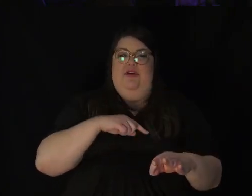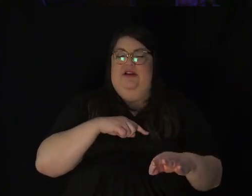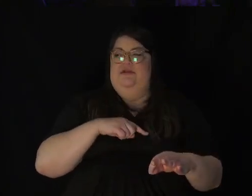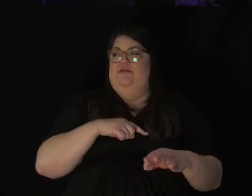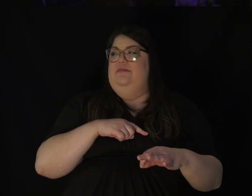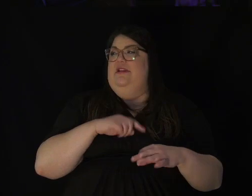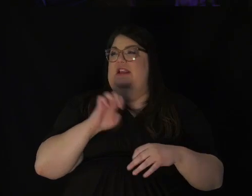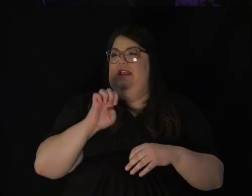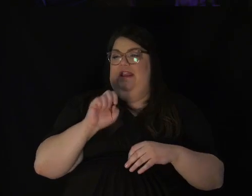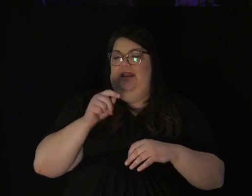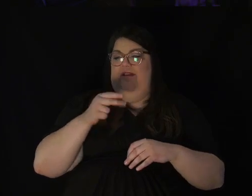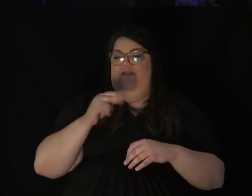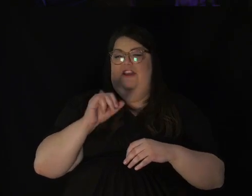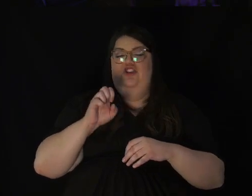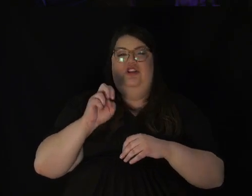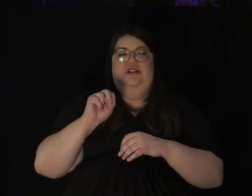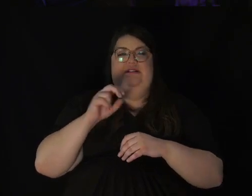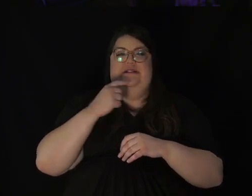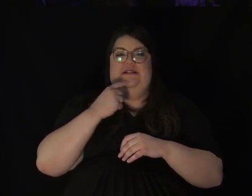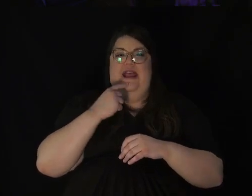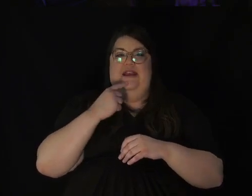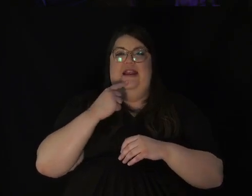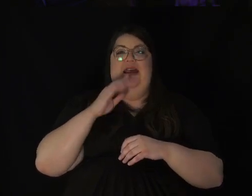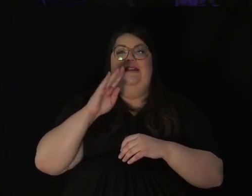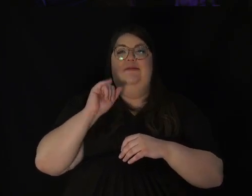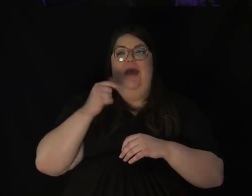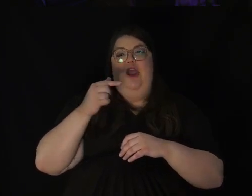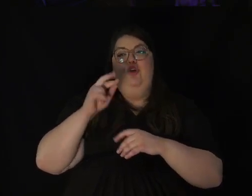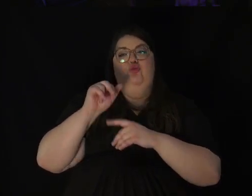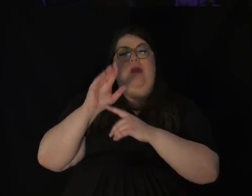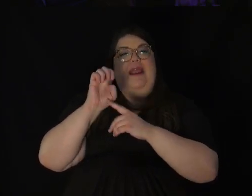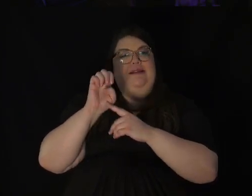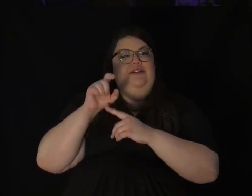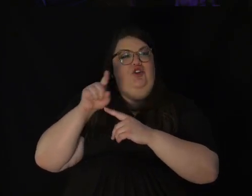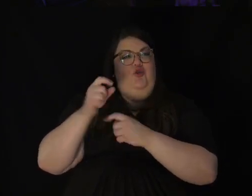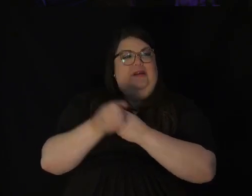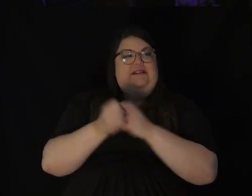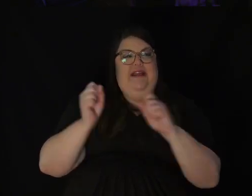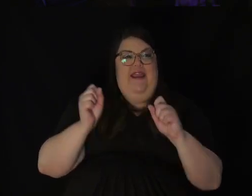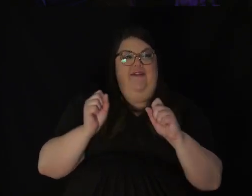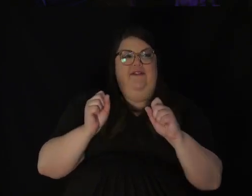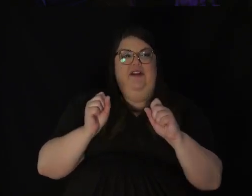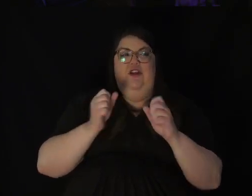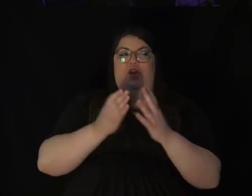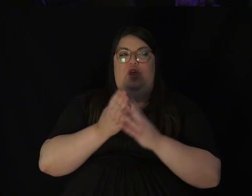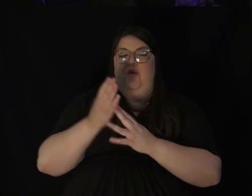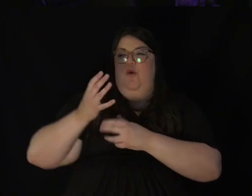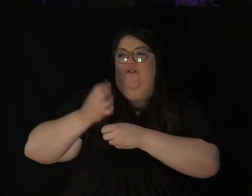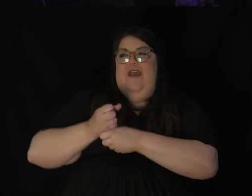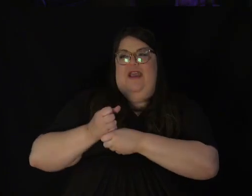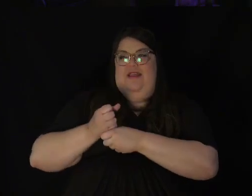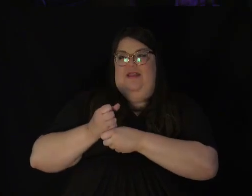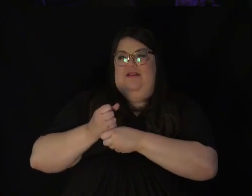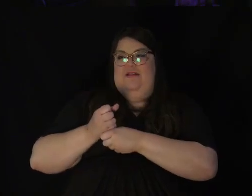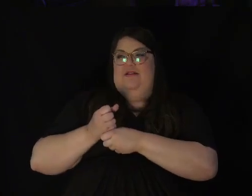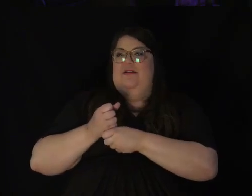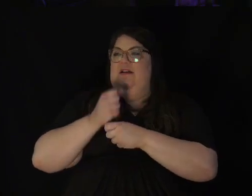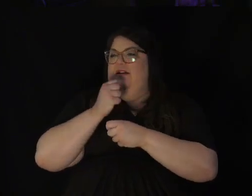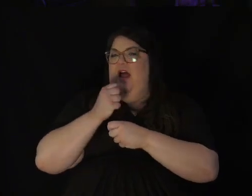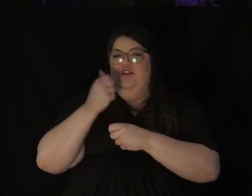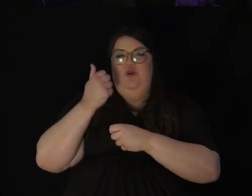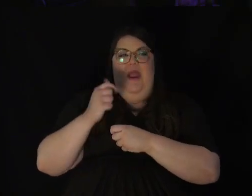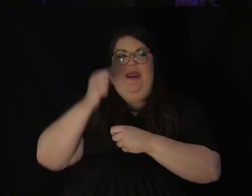Ephesians says, "For it is by grace that you have been saved through faith, not by your works, so that no man can boast." May the Lord